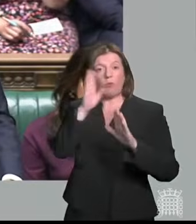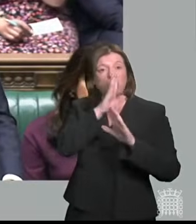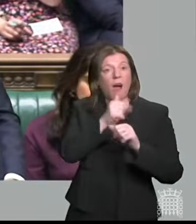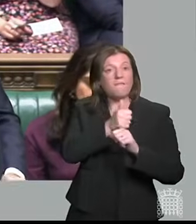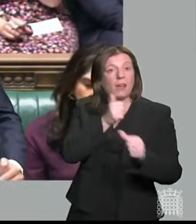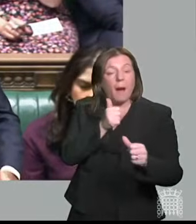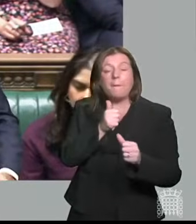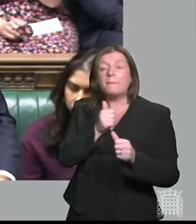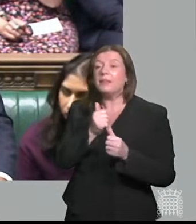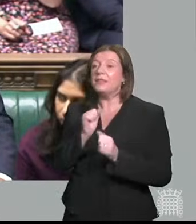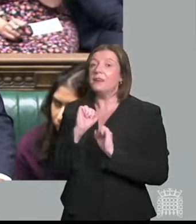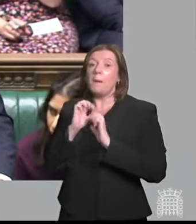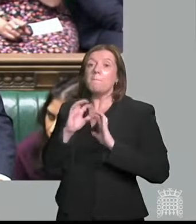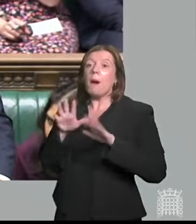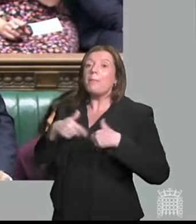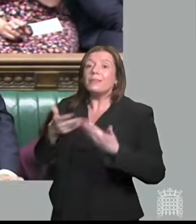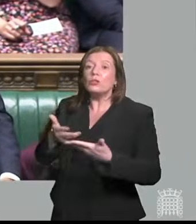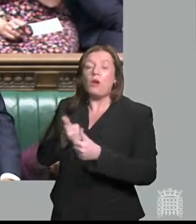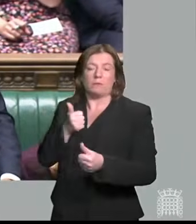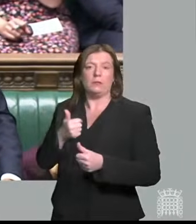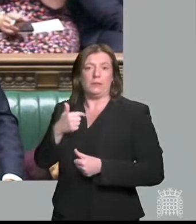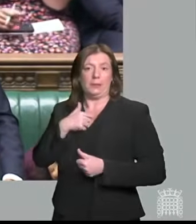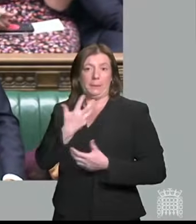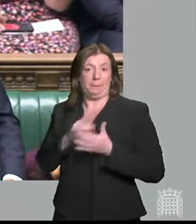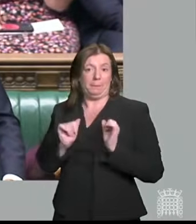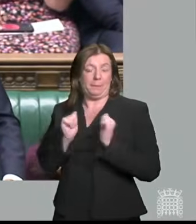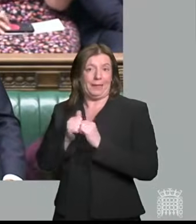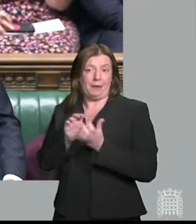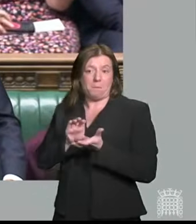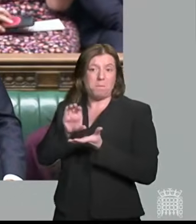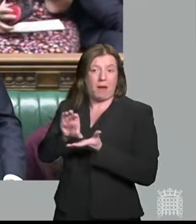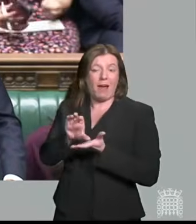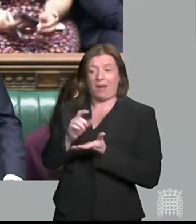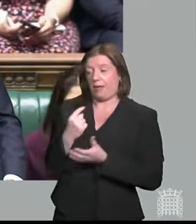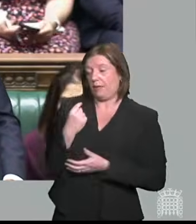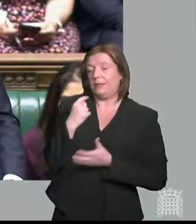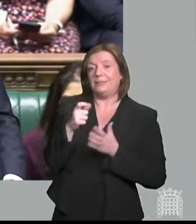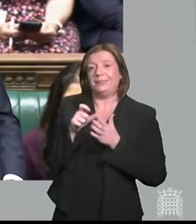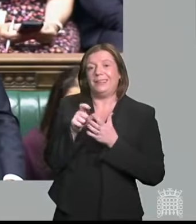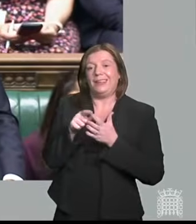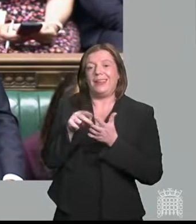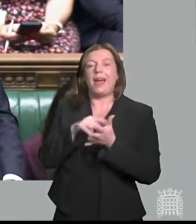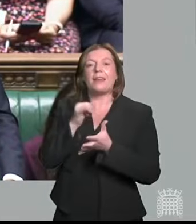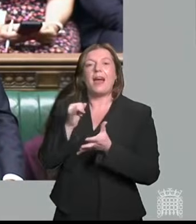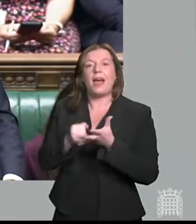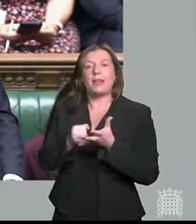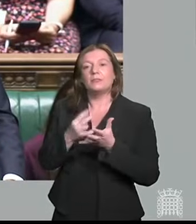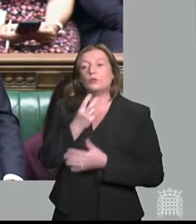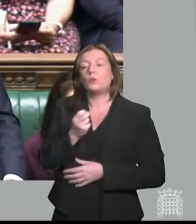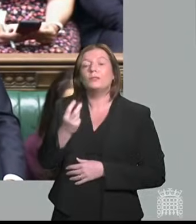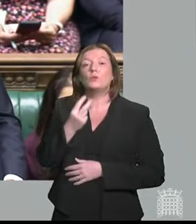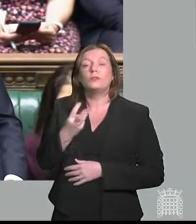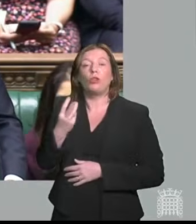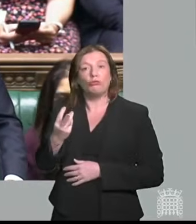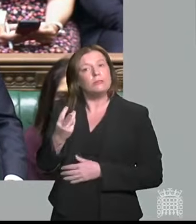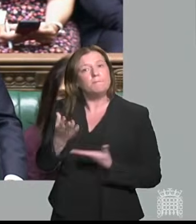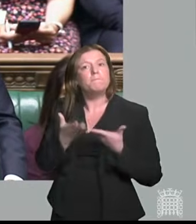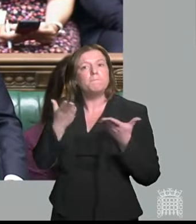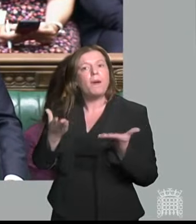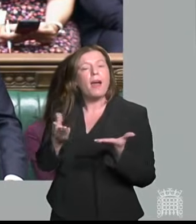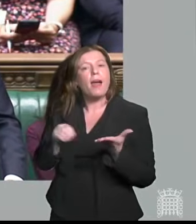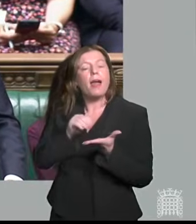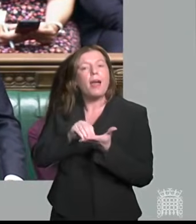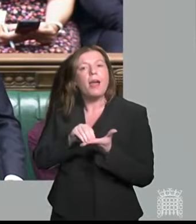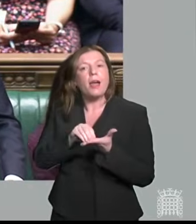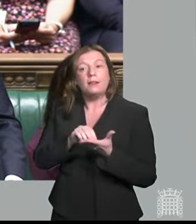private sector. This year, a generous pay award was delivered as part of DE&S Pay 2023. It significantly